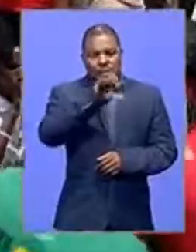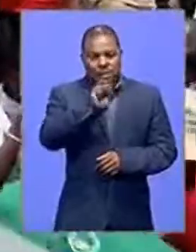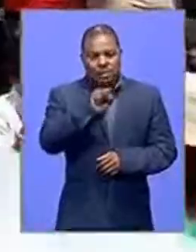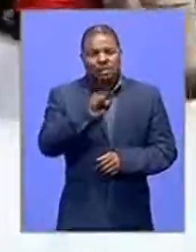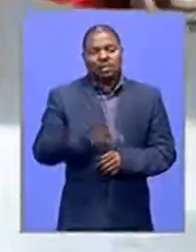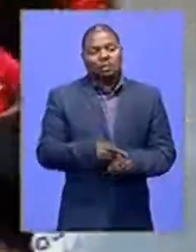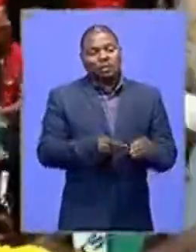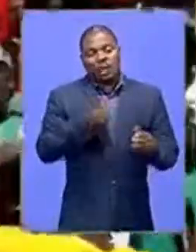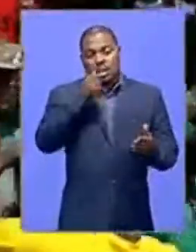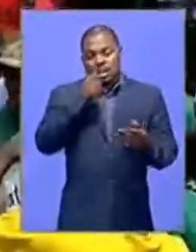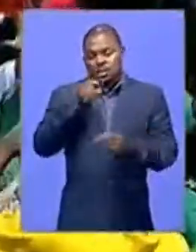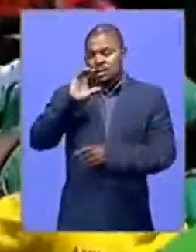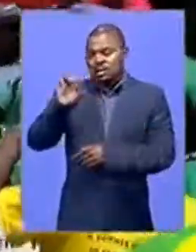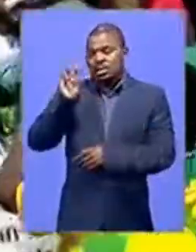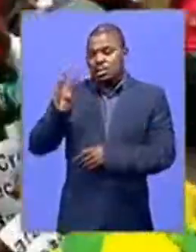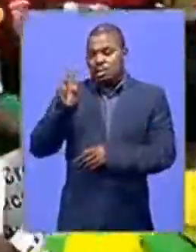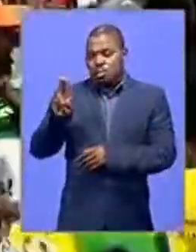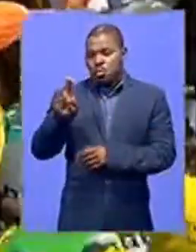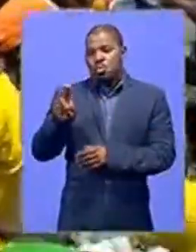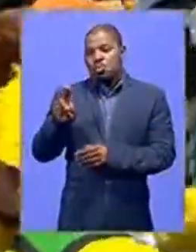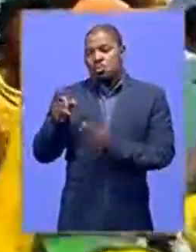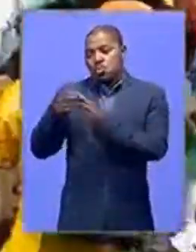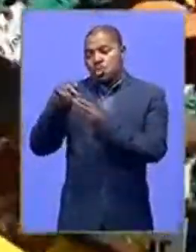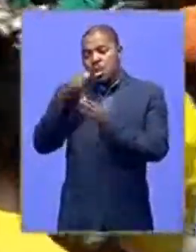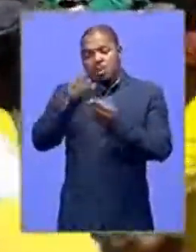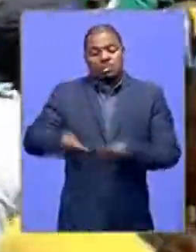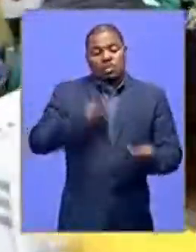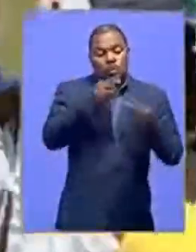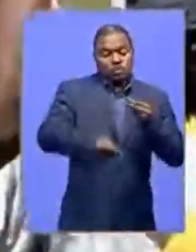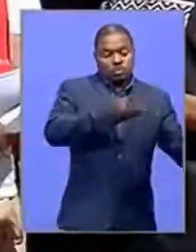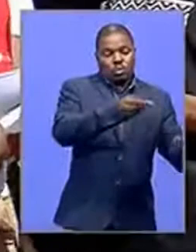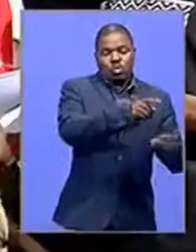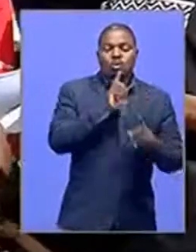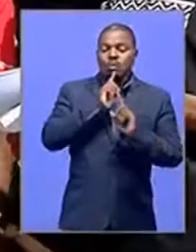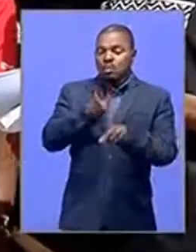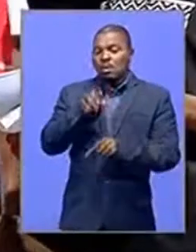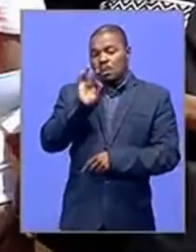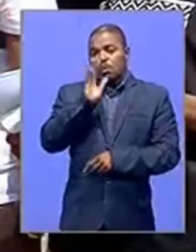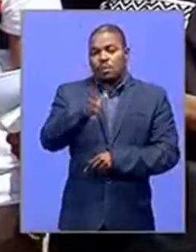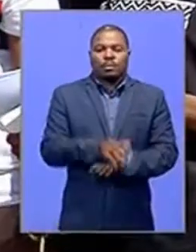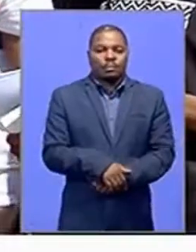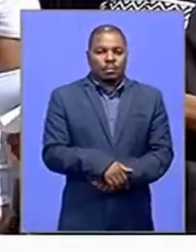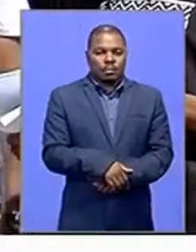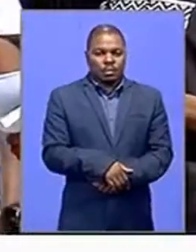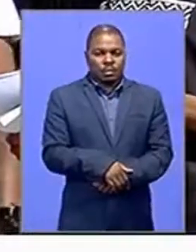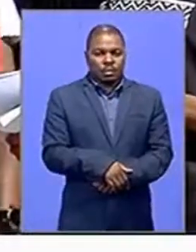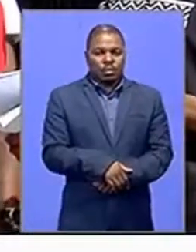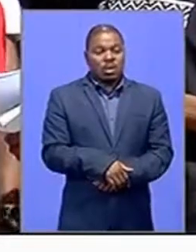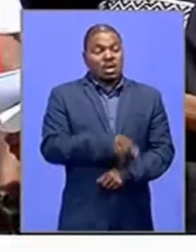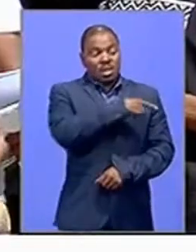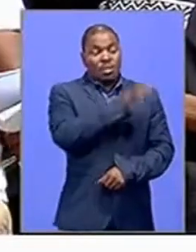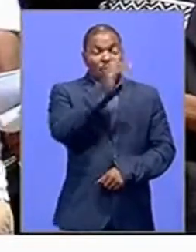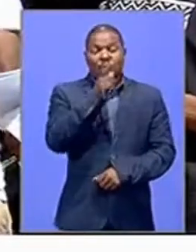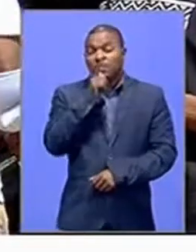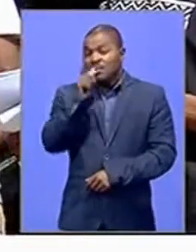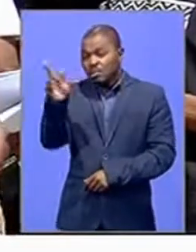amogetše memorandamo wa CW o tshepišitše go araba ka mošupologo. They want to come to you and say,